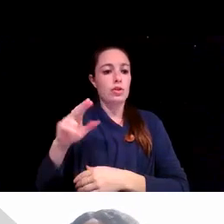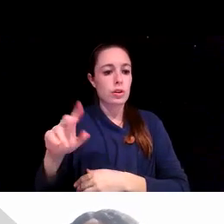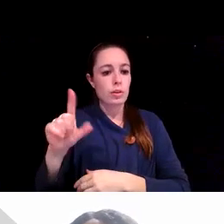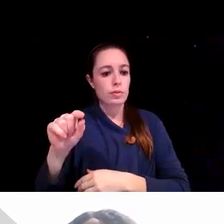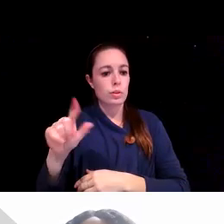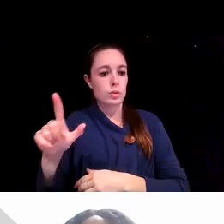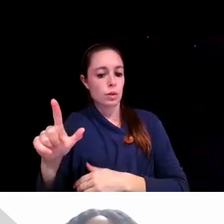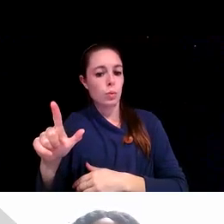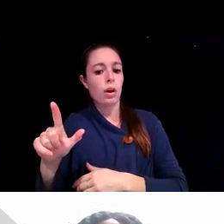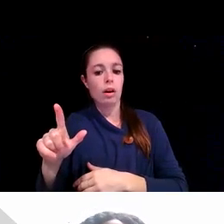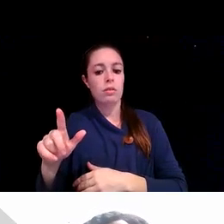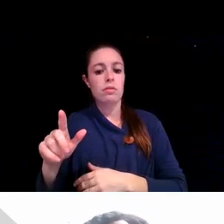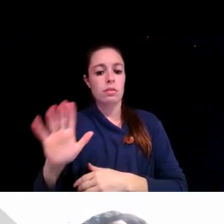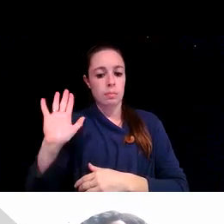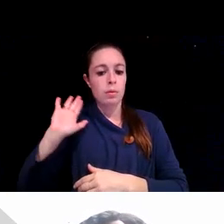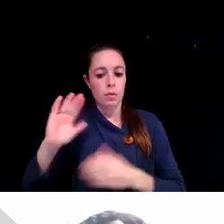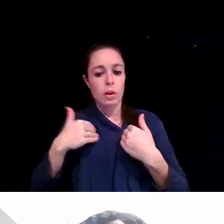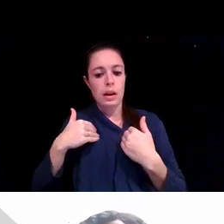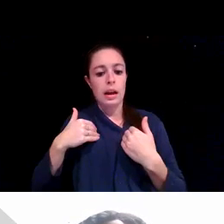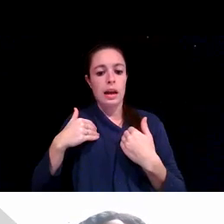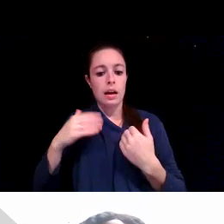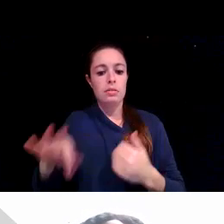that you pay under the Essential Plan program.